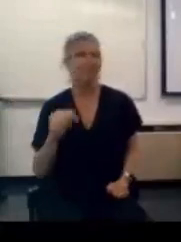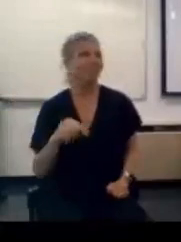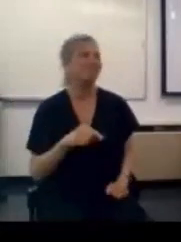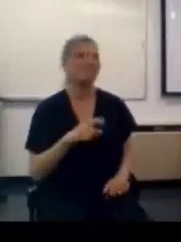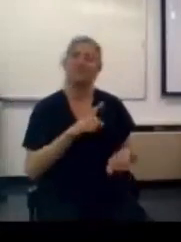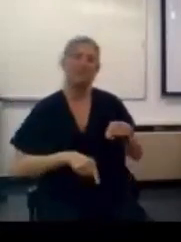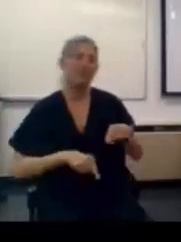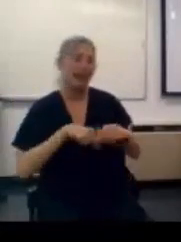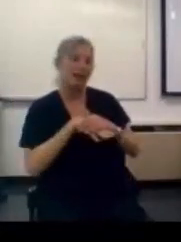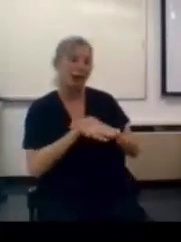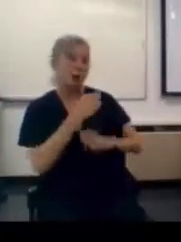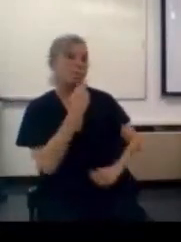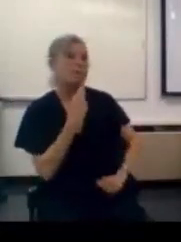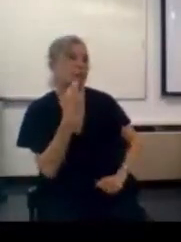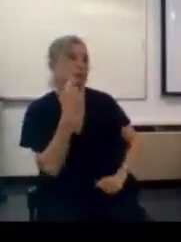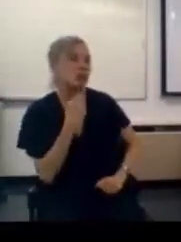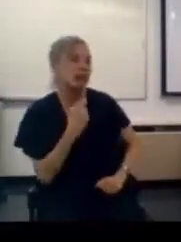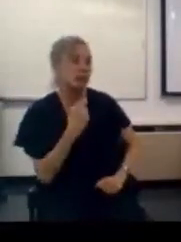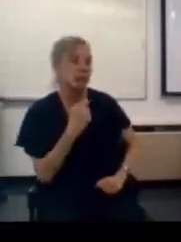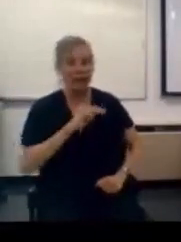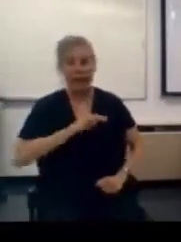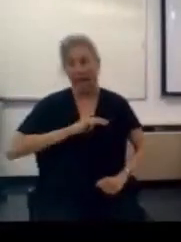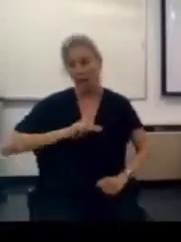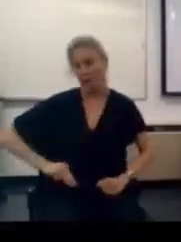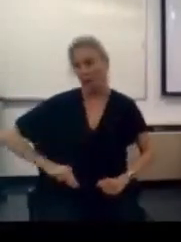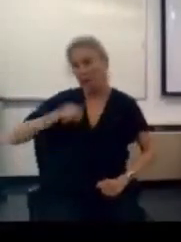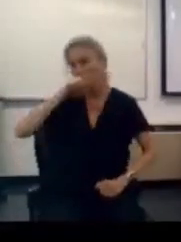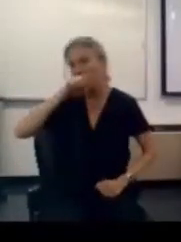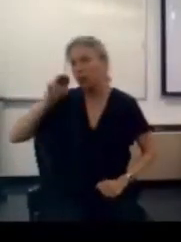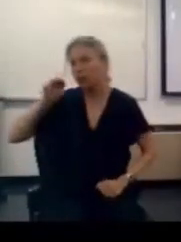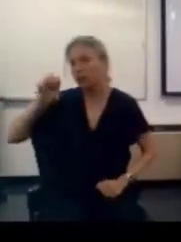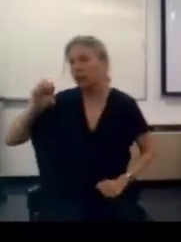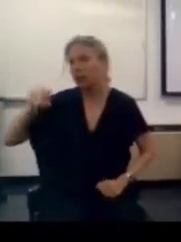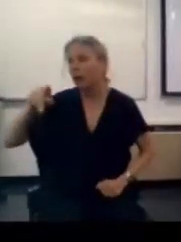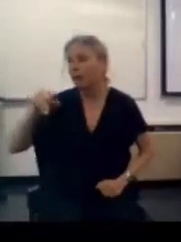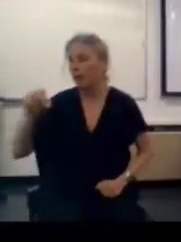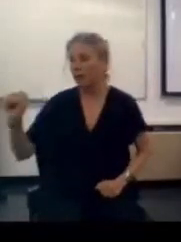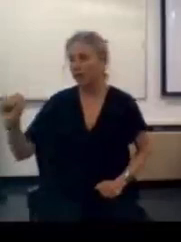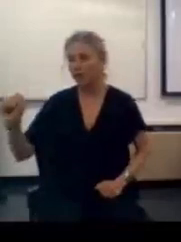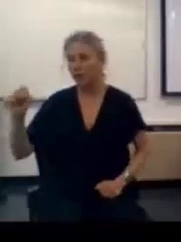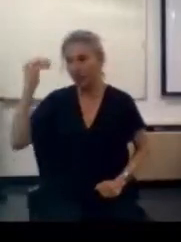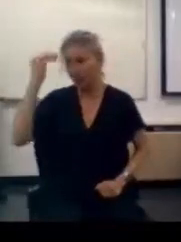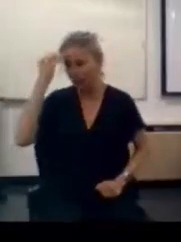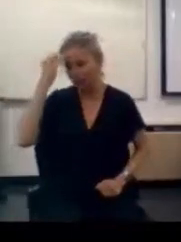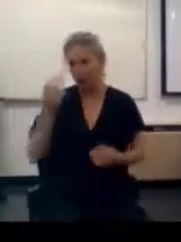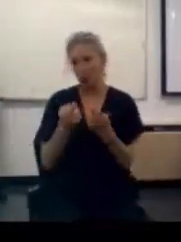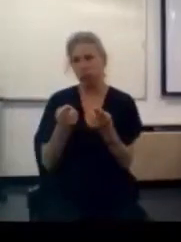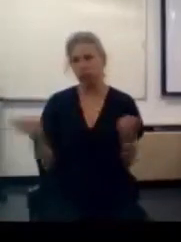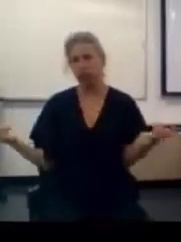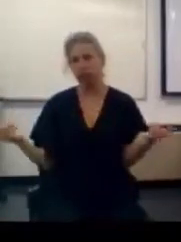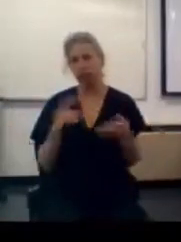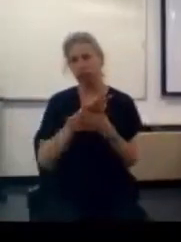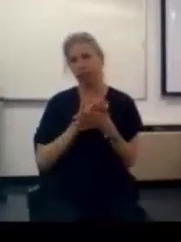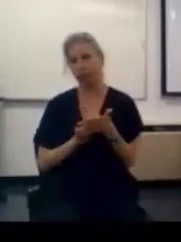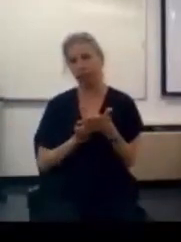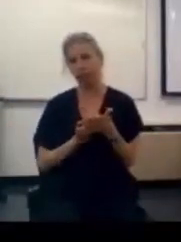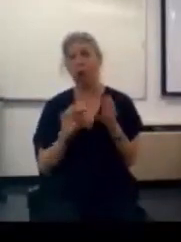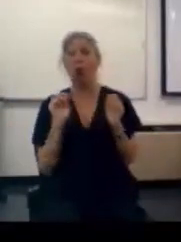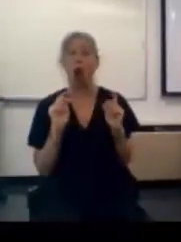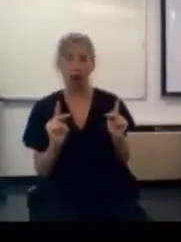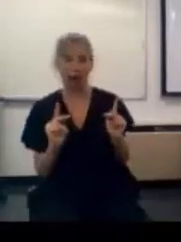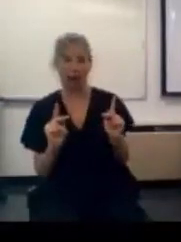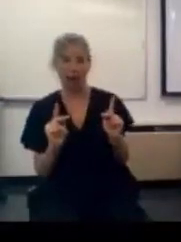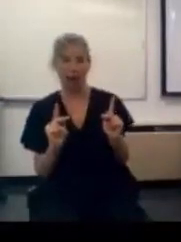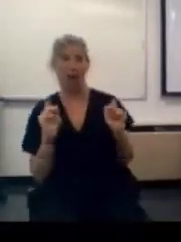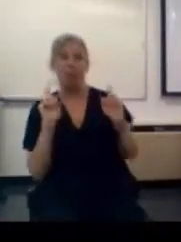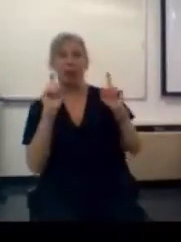with Disabilities, is being discriminated against? And the mayor loved Compass. So I knew I was going to have all the resources.